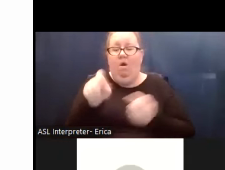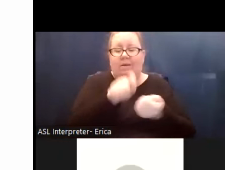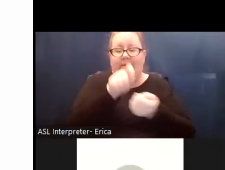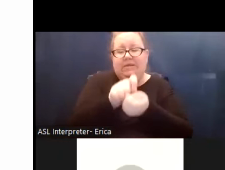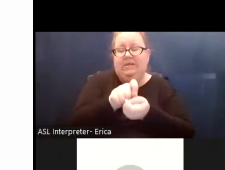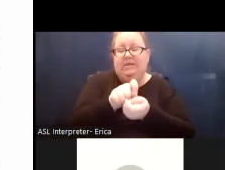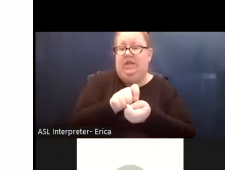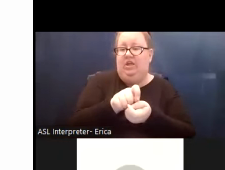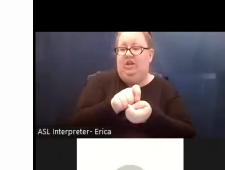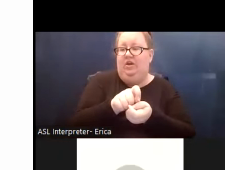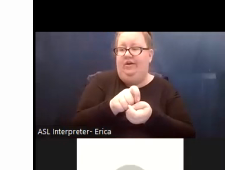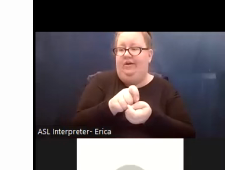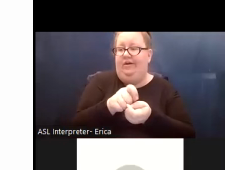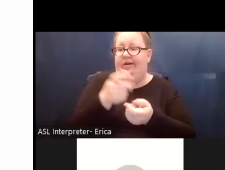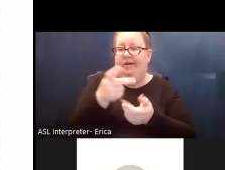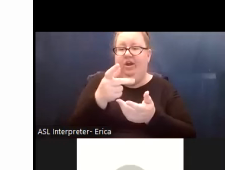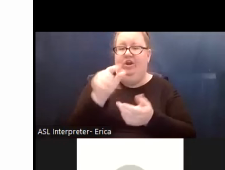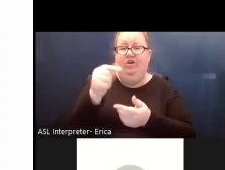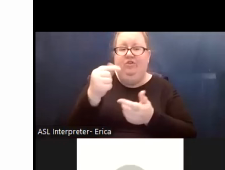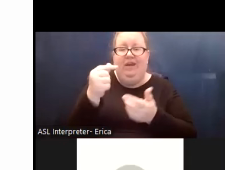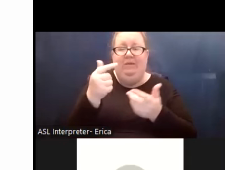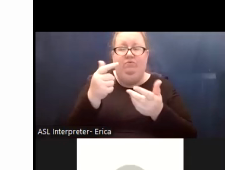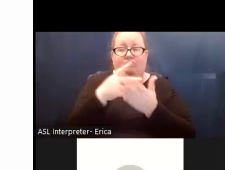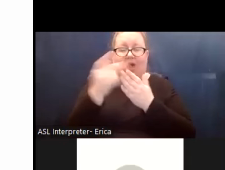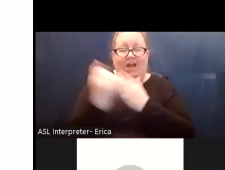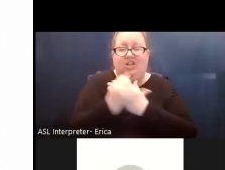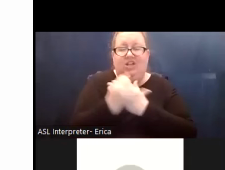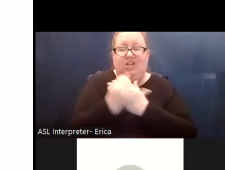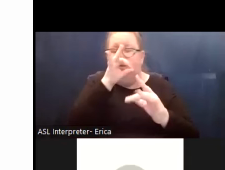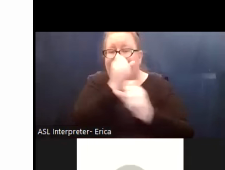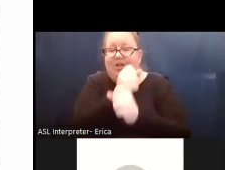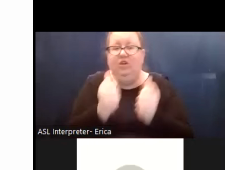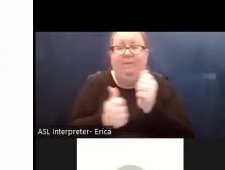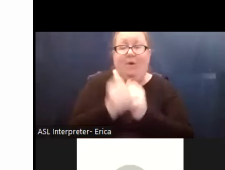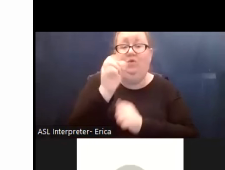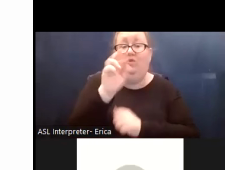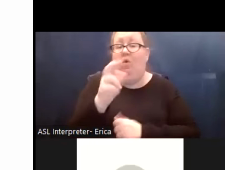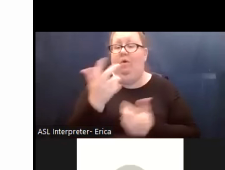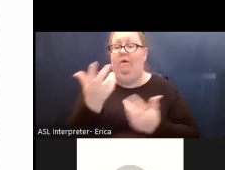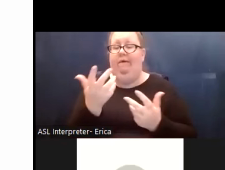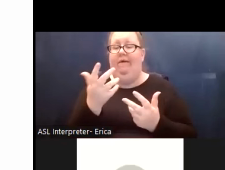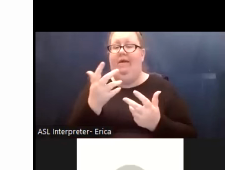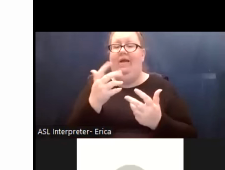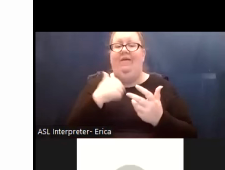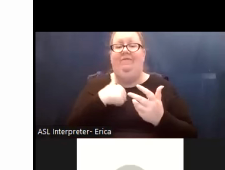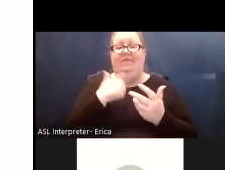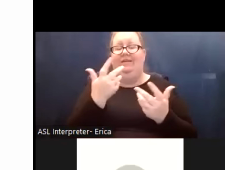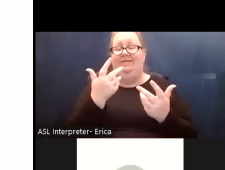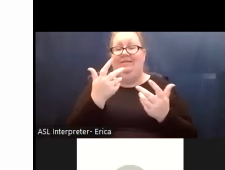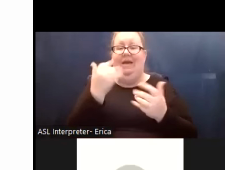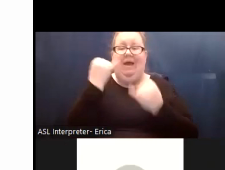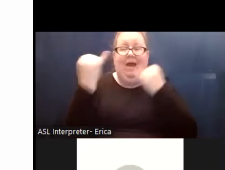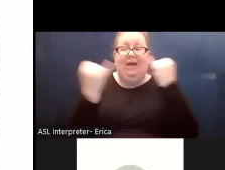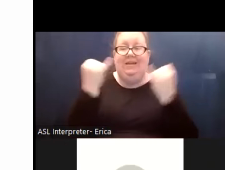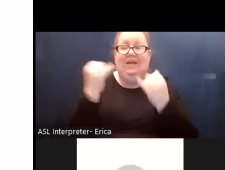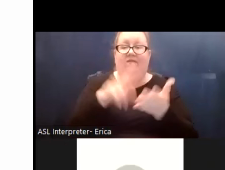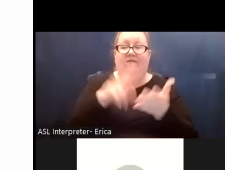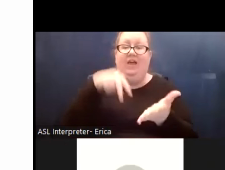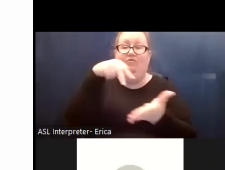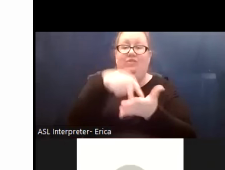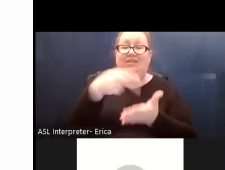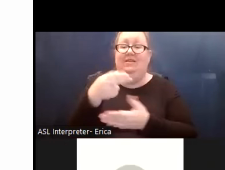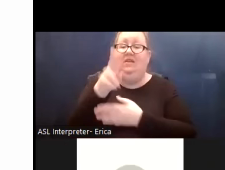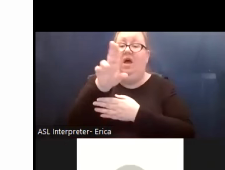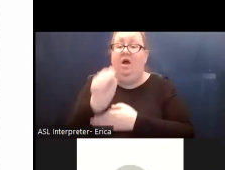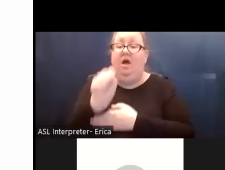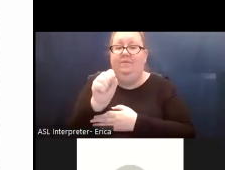greening projects that appeal to you the most? And then also this concept of resilience hubs, which is this idea of having like one place where people